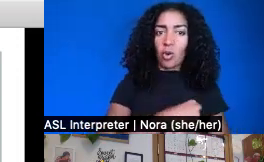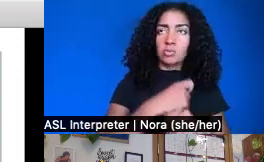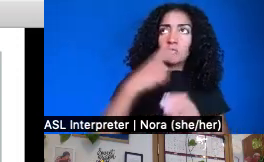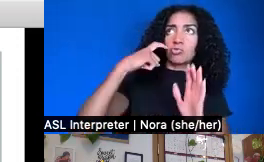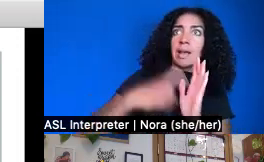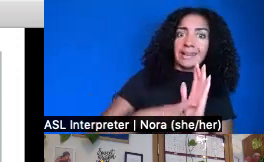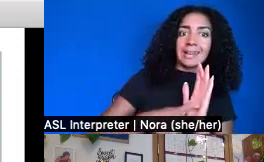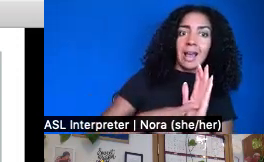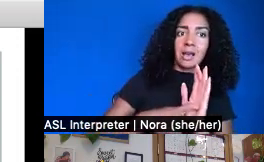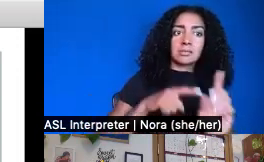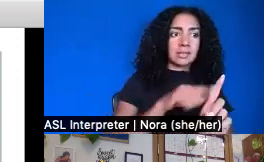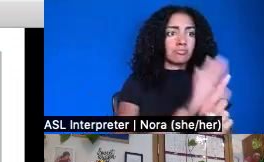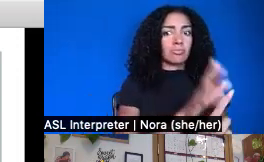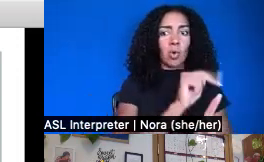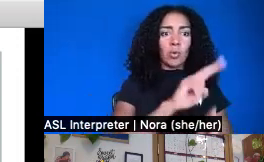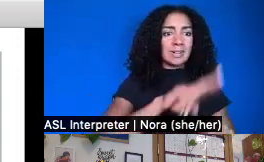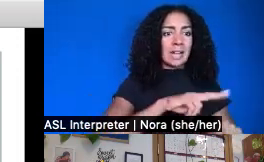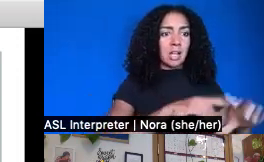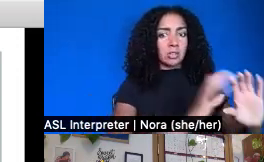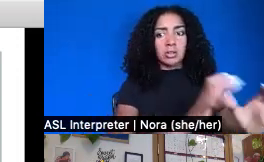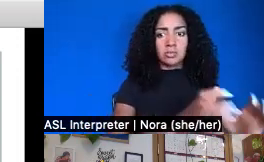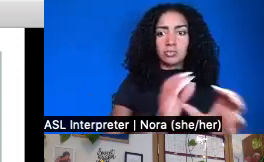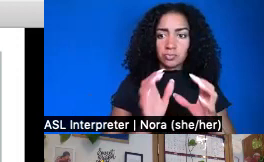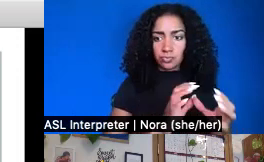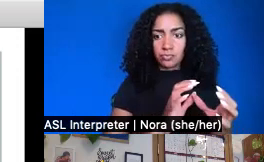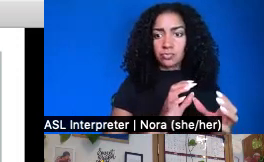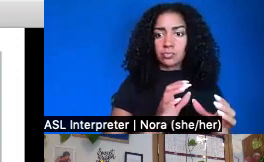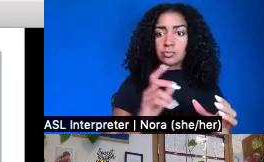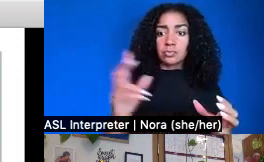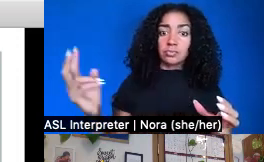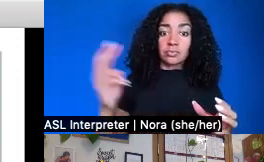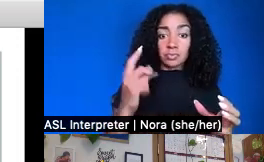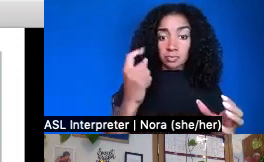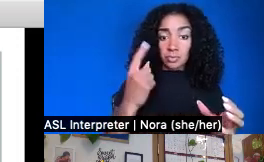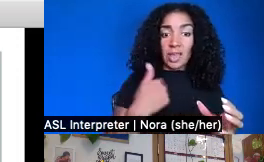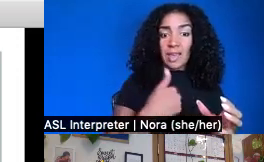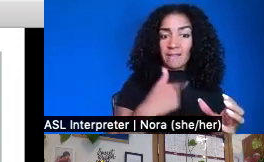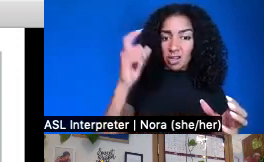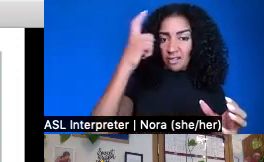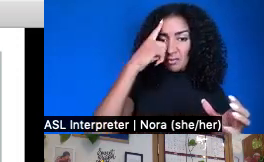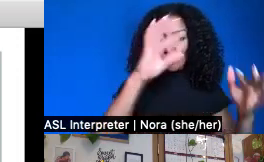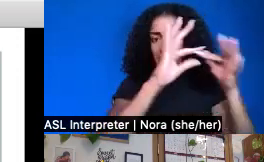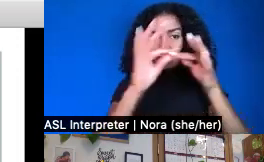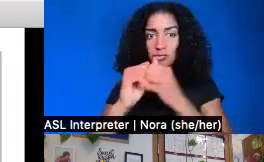we have a government to government relationship with the United States government. So just like any country,